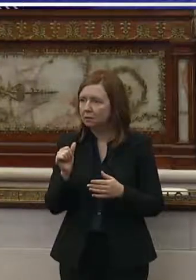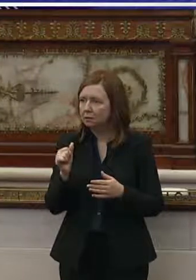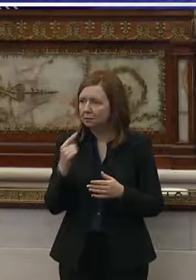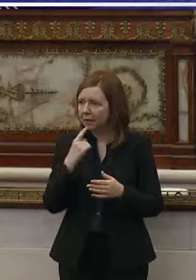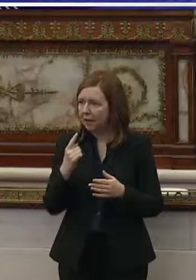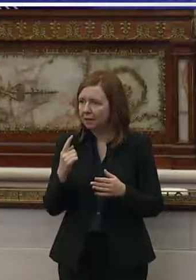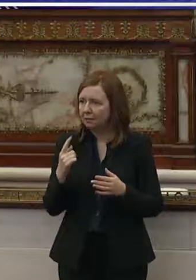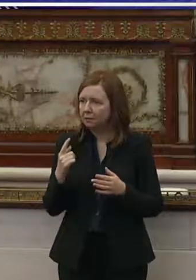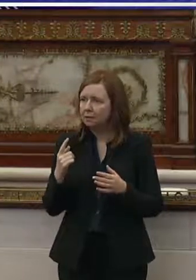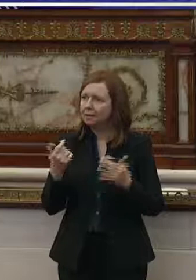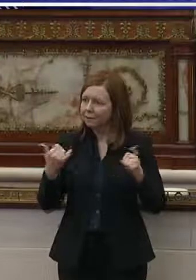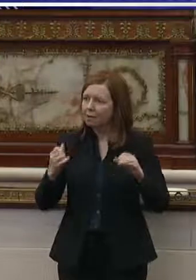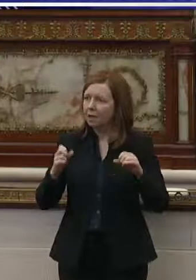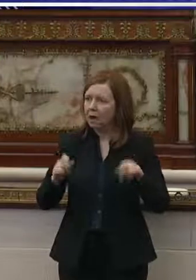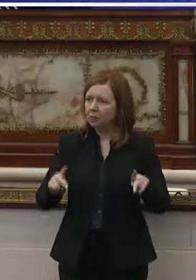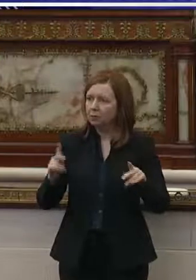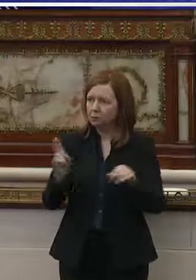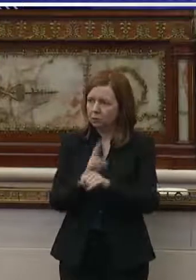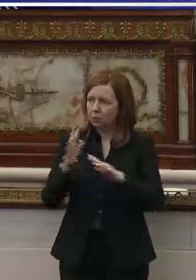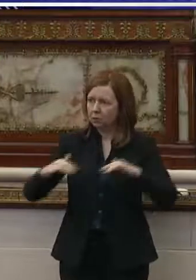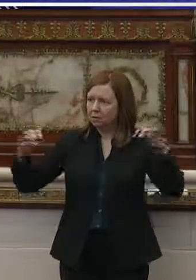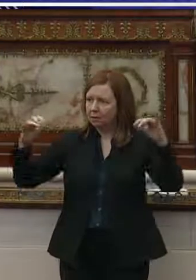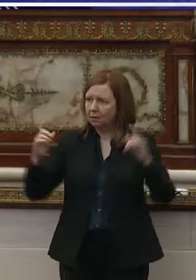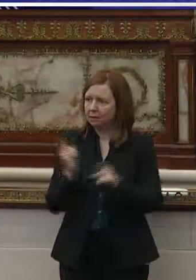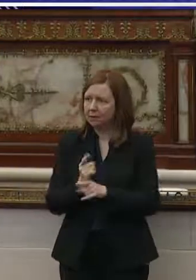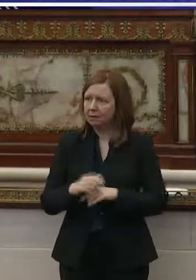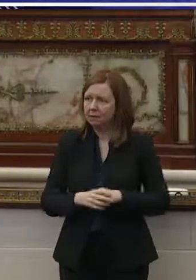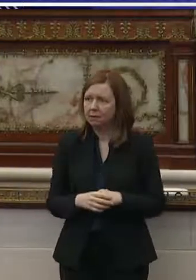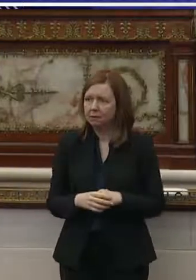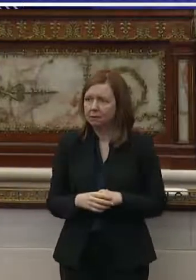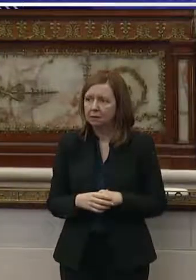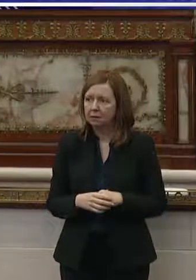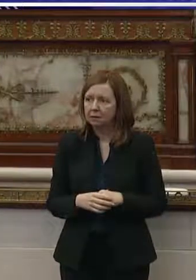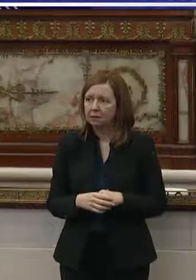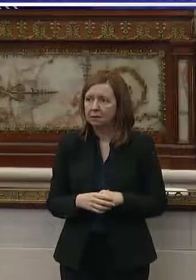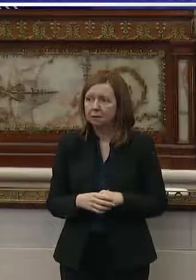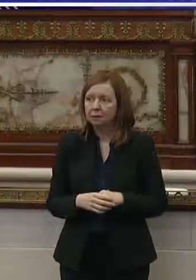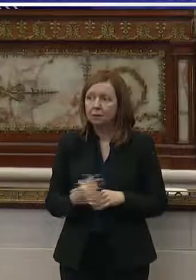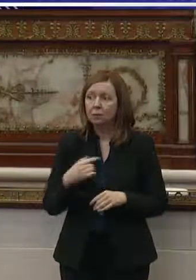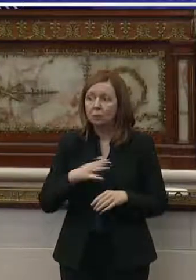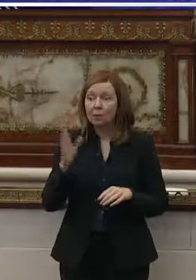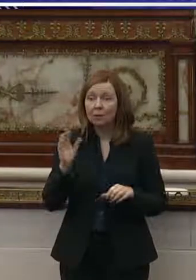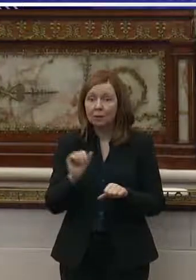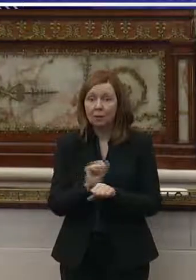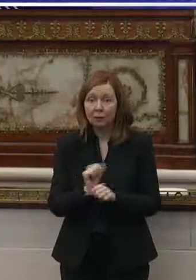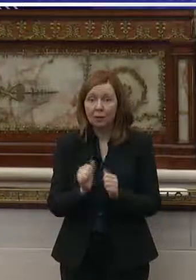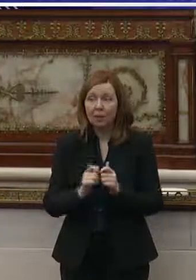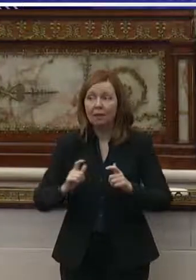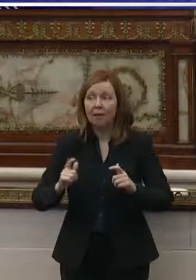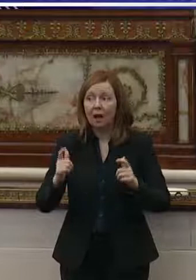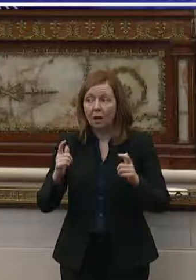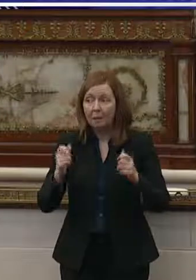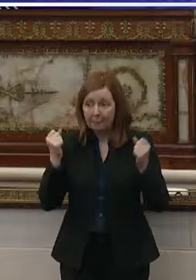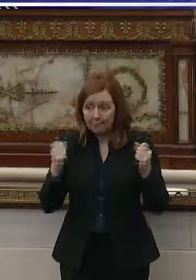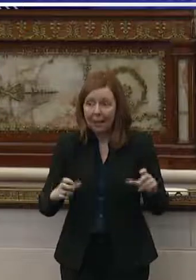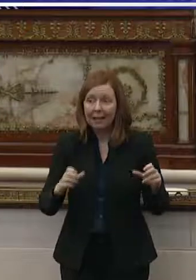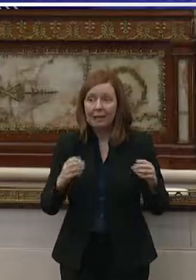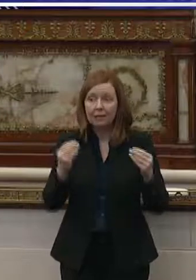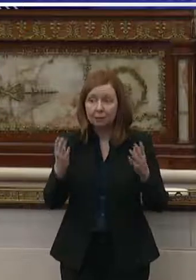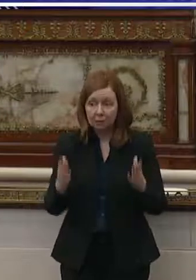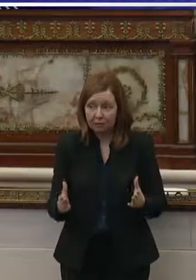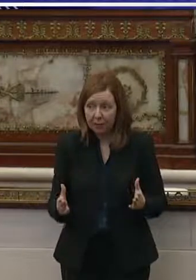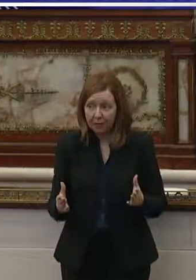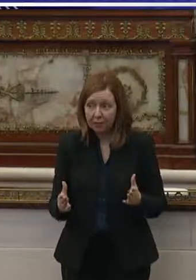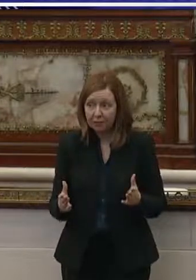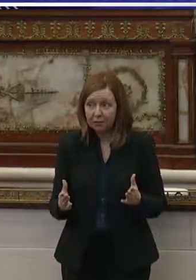that there is still an opportunity here. Correct? We're going to work with a large number of providers and a large number